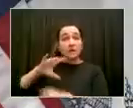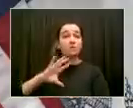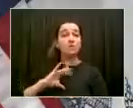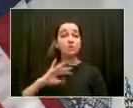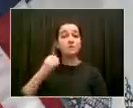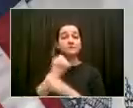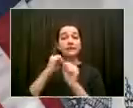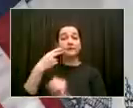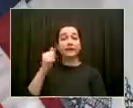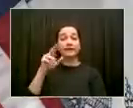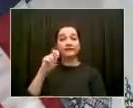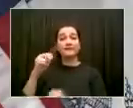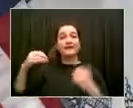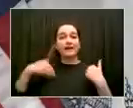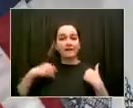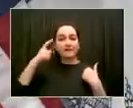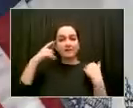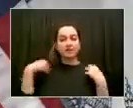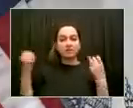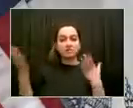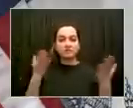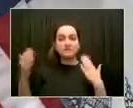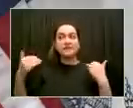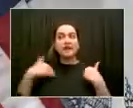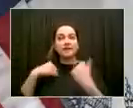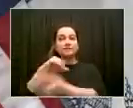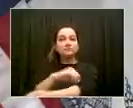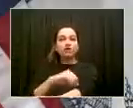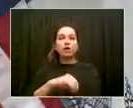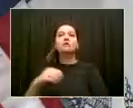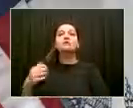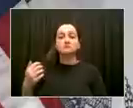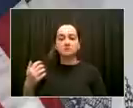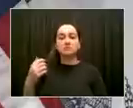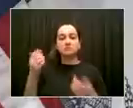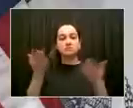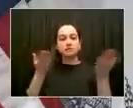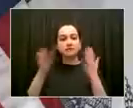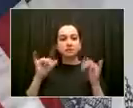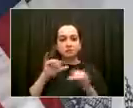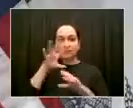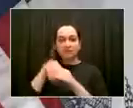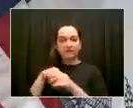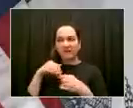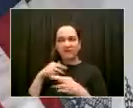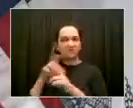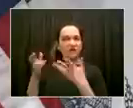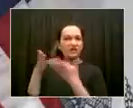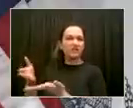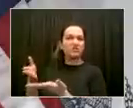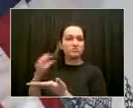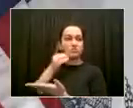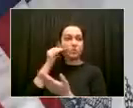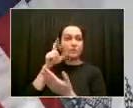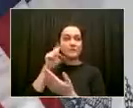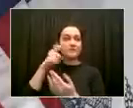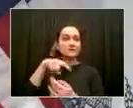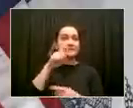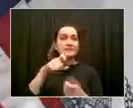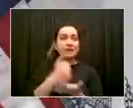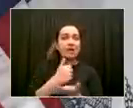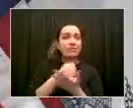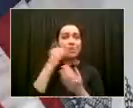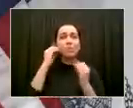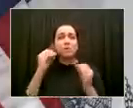no, in fact, there's a lot of help available in person. And I want Dr. Katz to talk about the work that the extraordinary